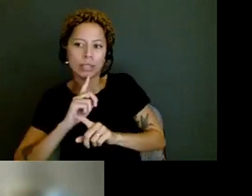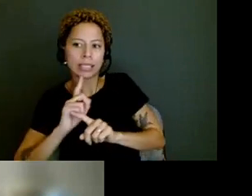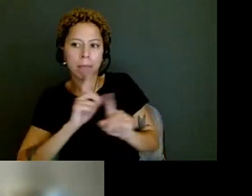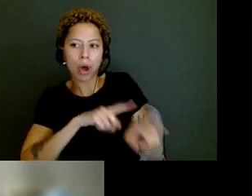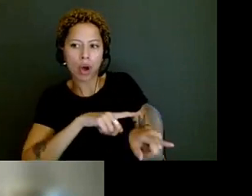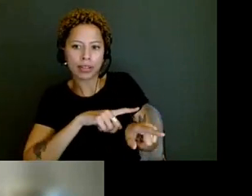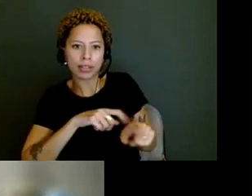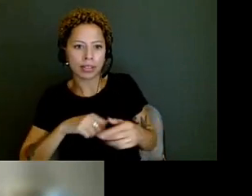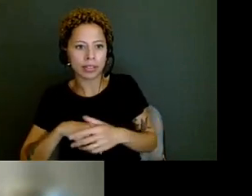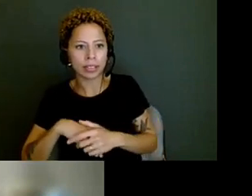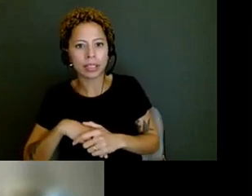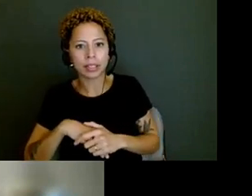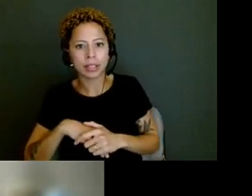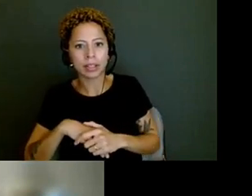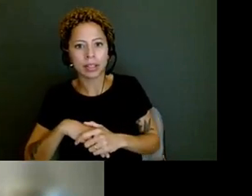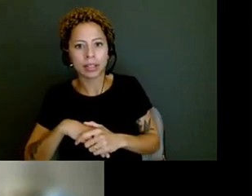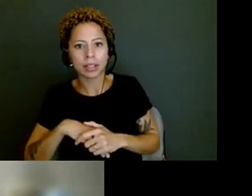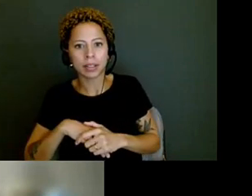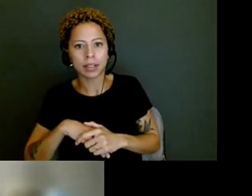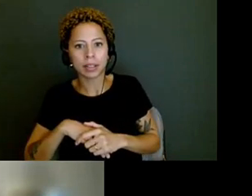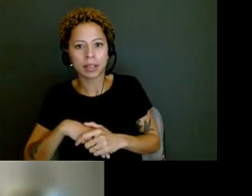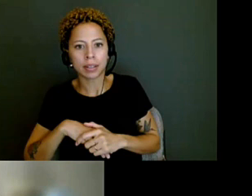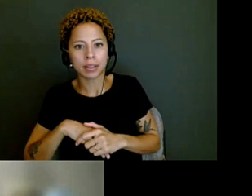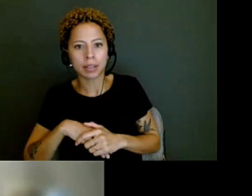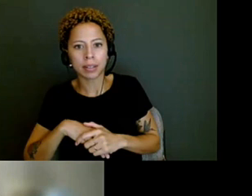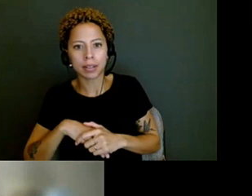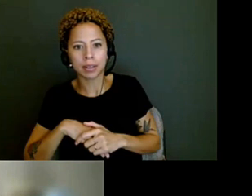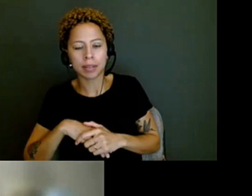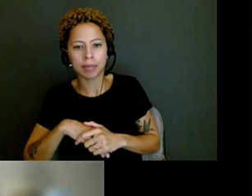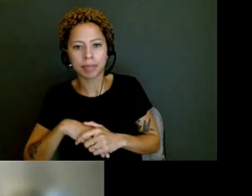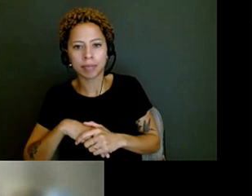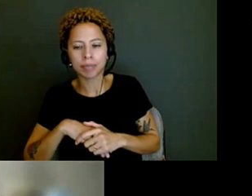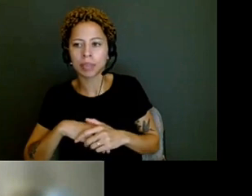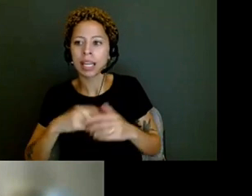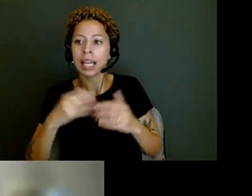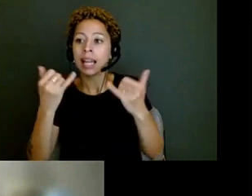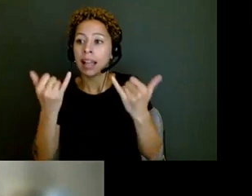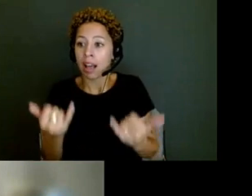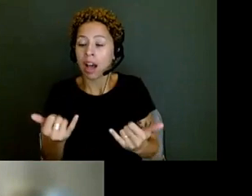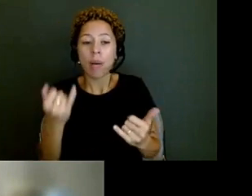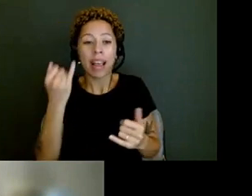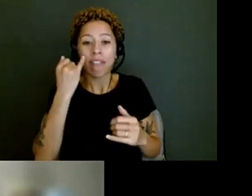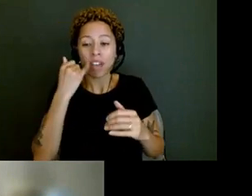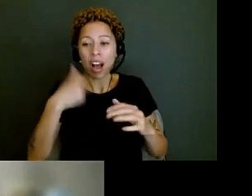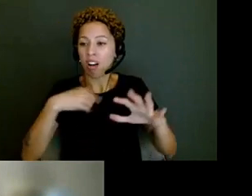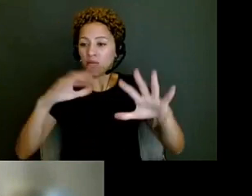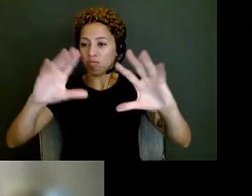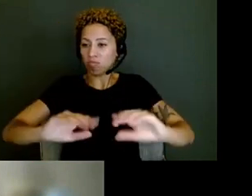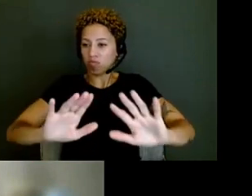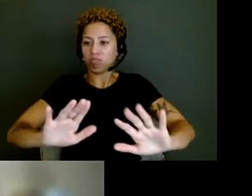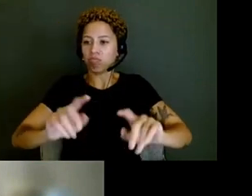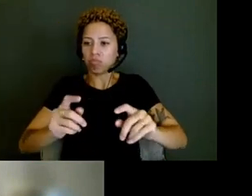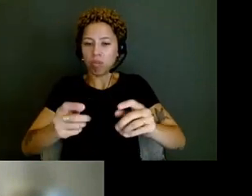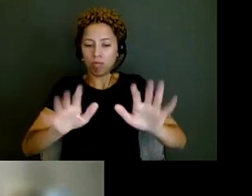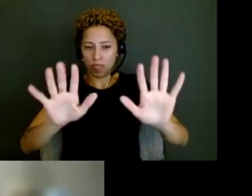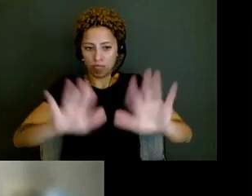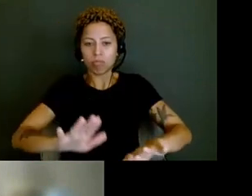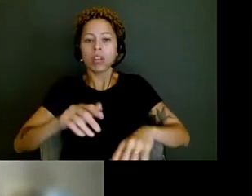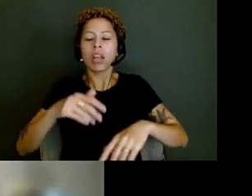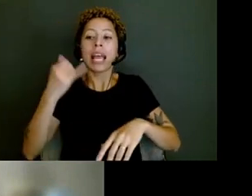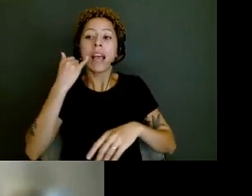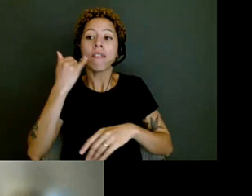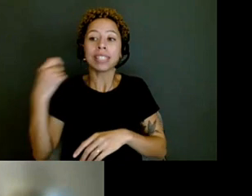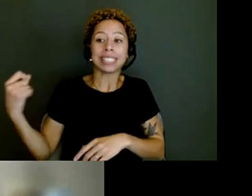And I'm just going to navigate away from this for a minute. I want to do this so that I can show you what happens when a new message arrives in the system. So I'm going to respond